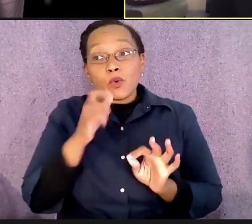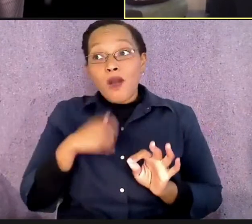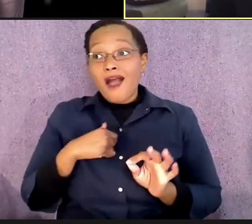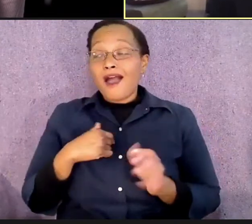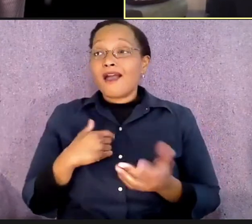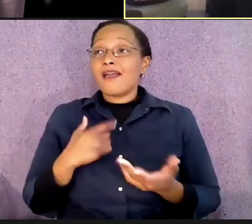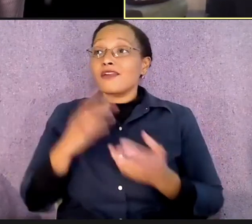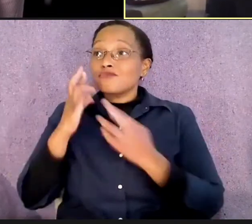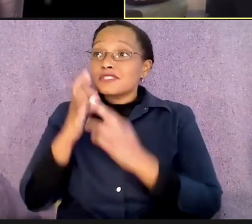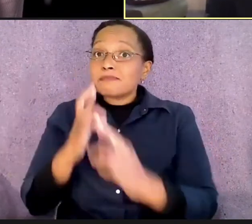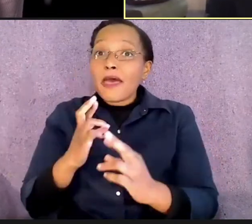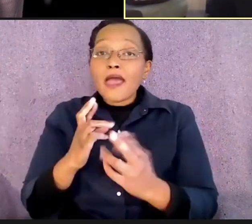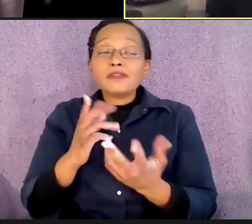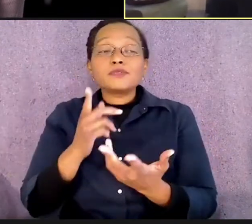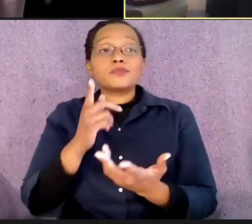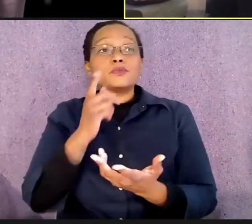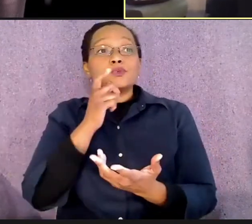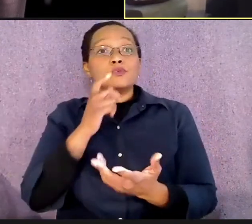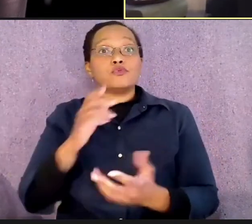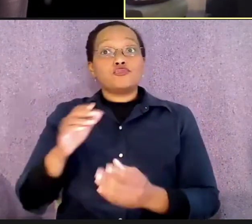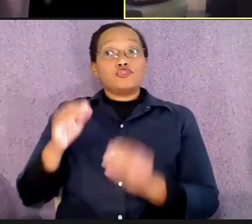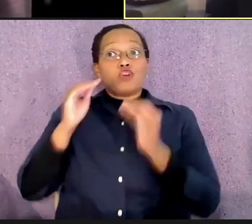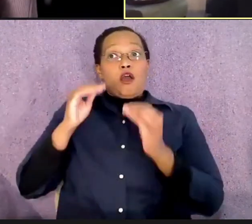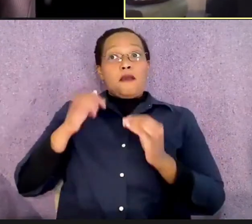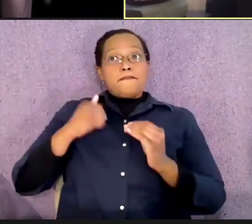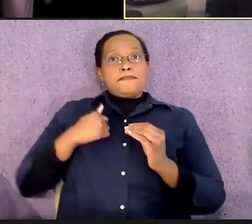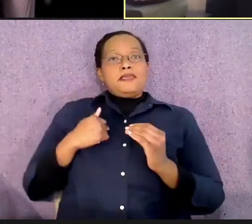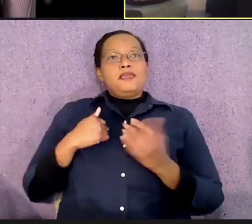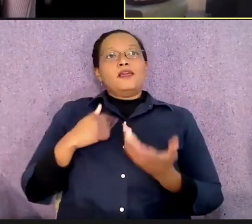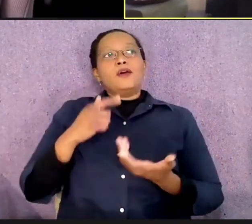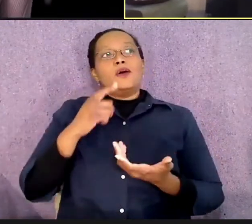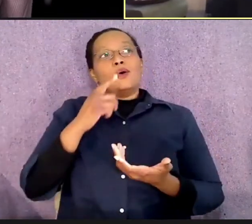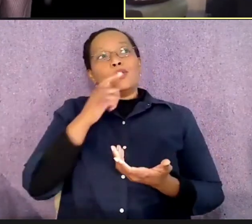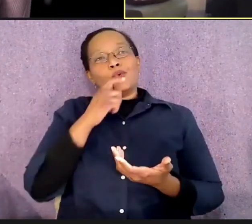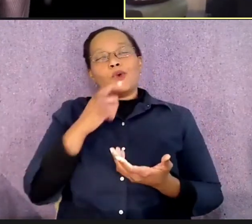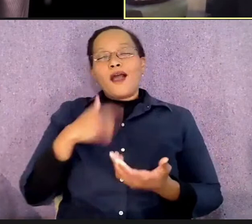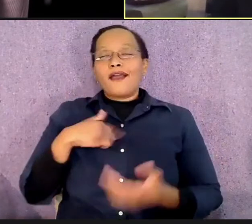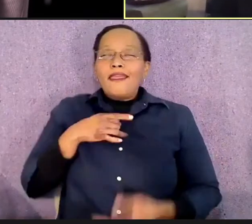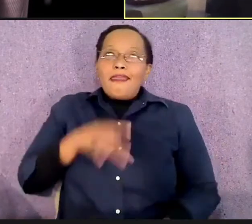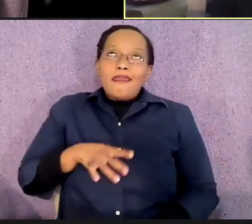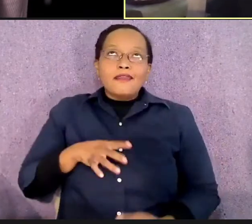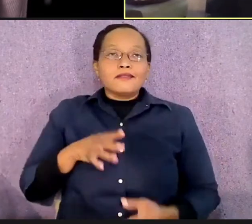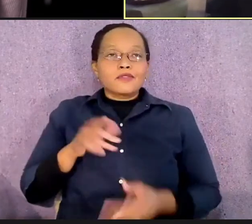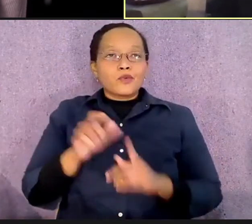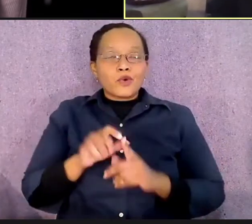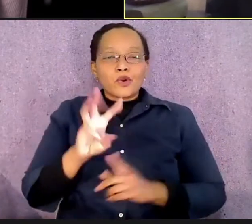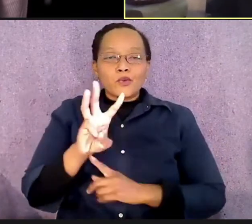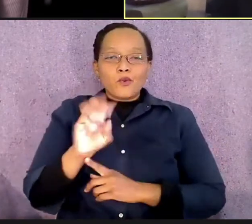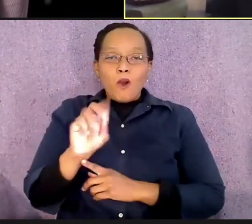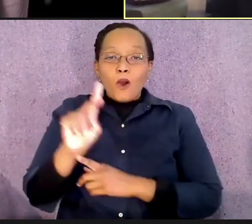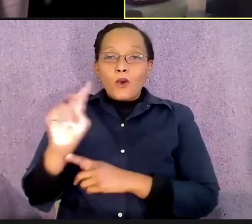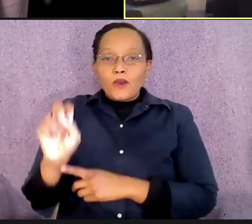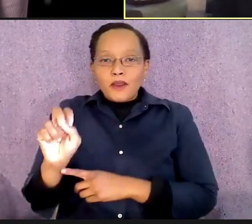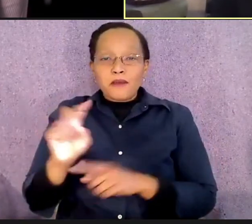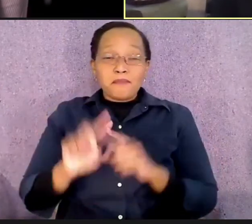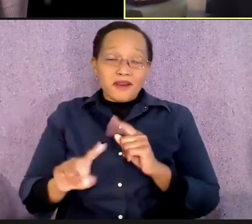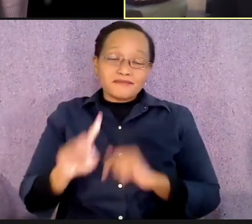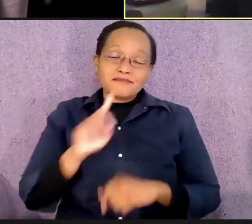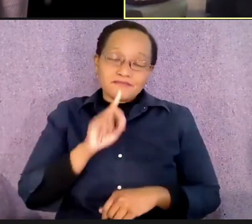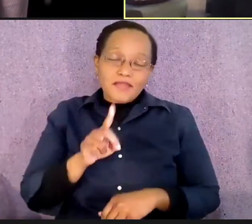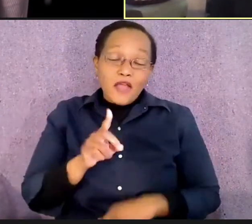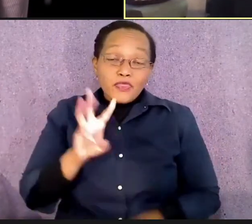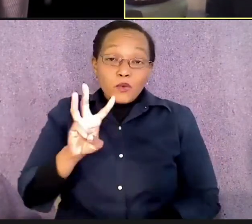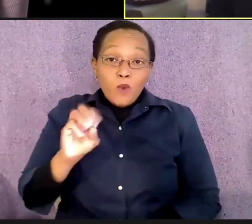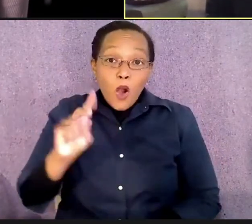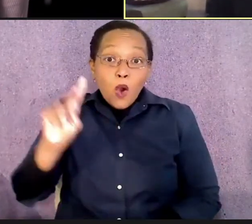people, the sort of the I hate the word woke, but let's just use it. The woke Black folk who are in my audience, they